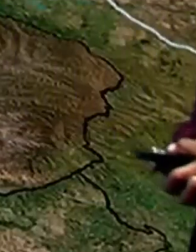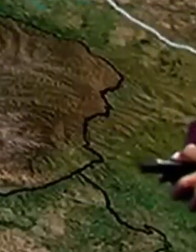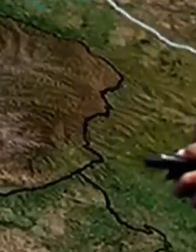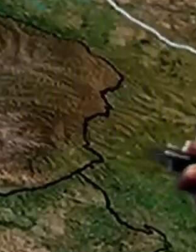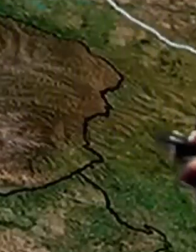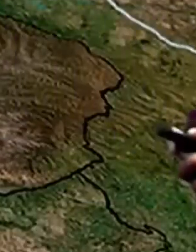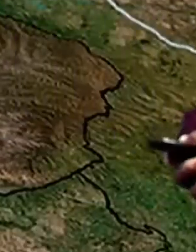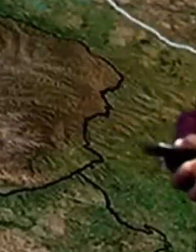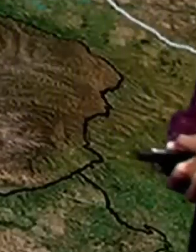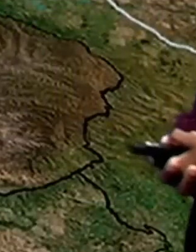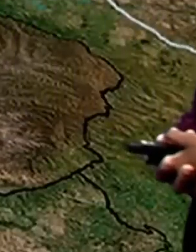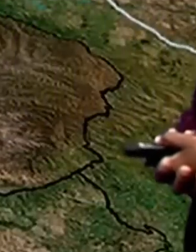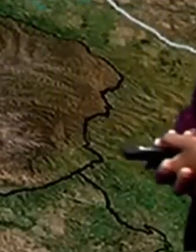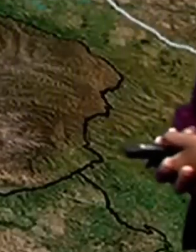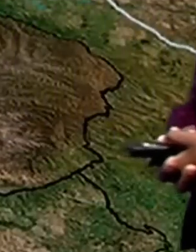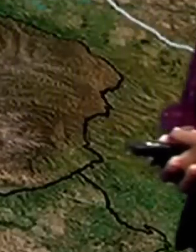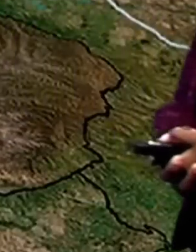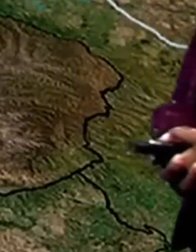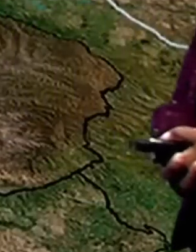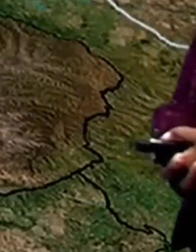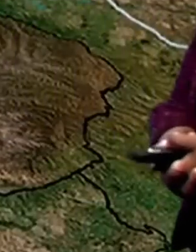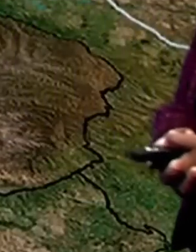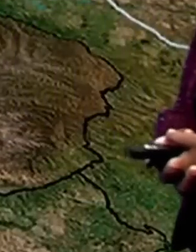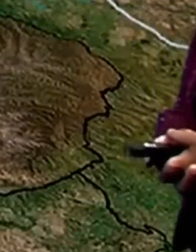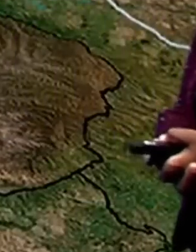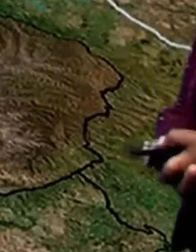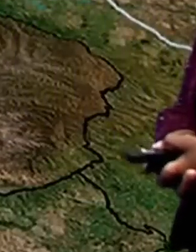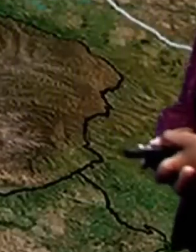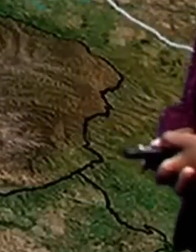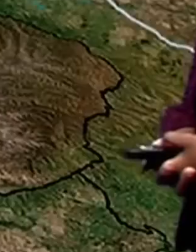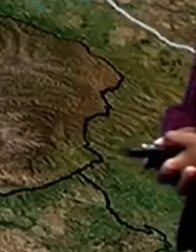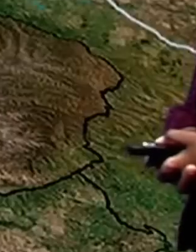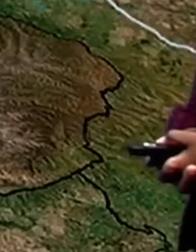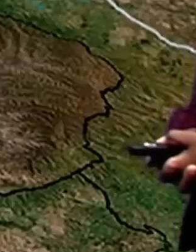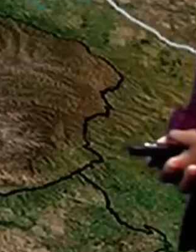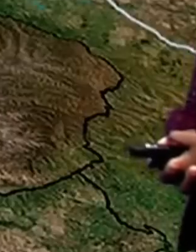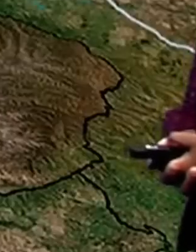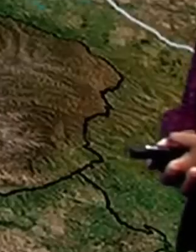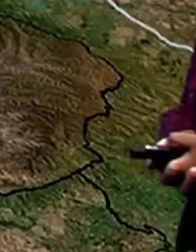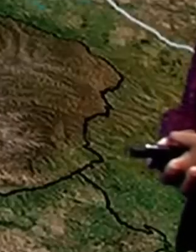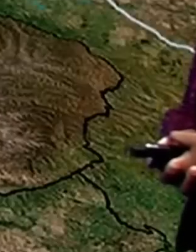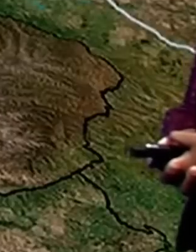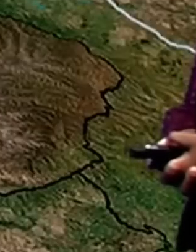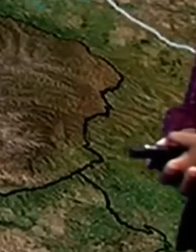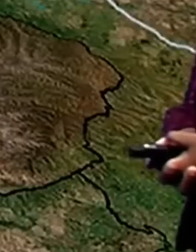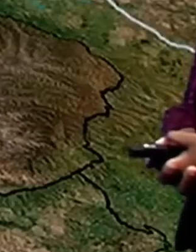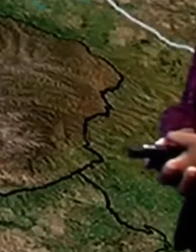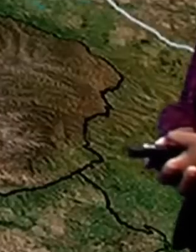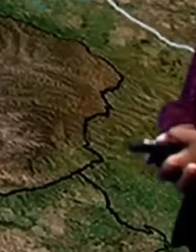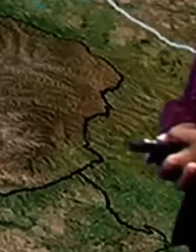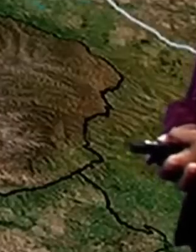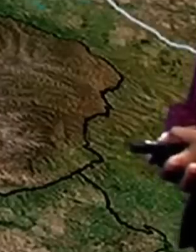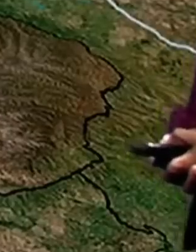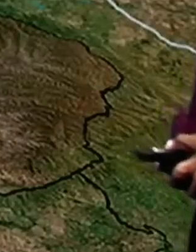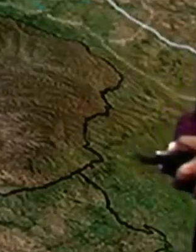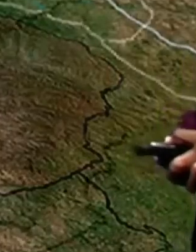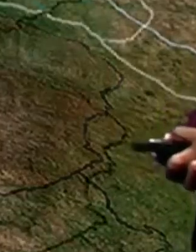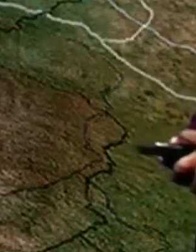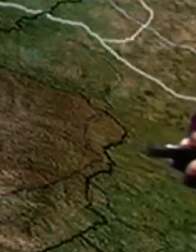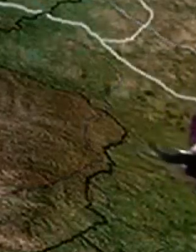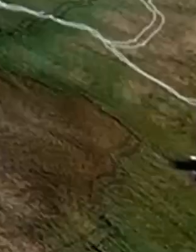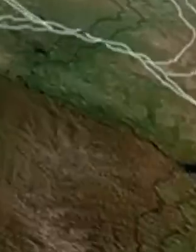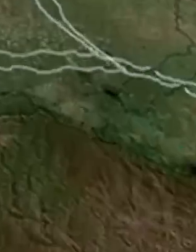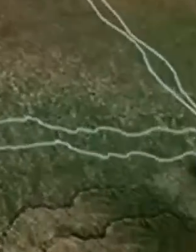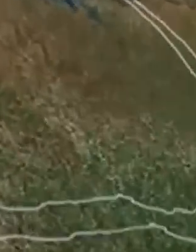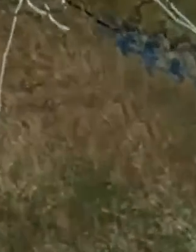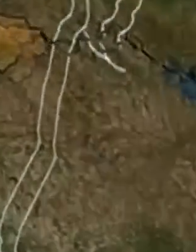bosa re lebelele Sasolburg e tla be keme go digrata di le 7 mo mosong mme tla thutafalanyana ka digrata di le 18 fa Frankfurt yona e tla be